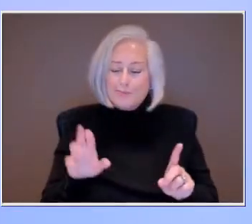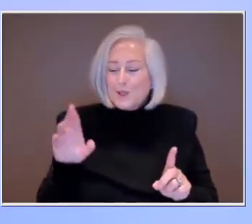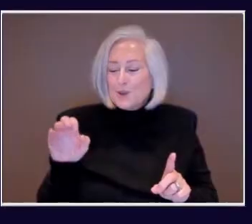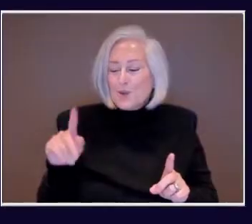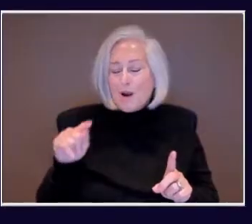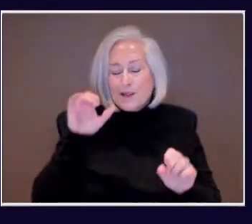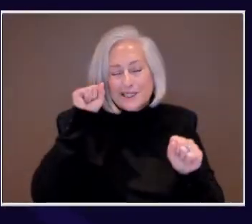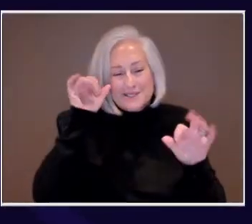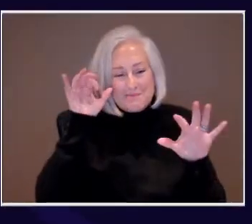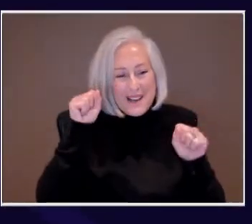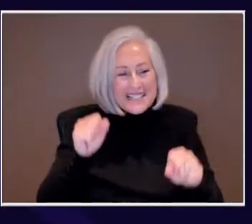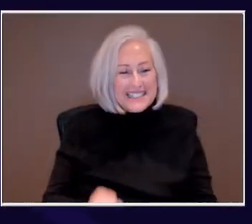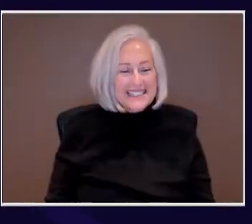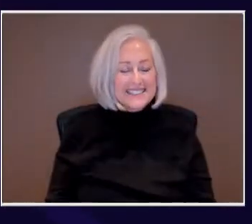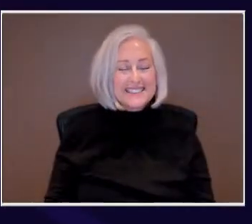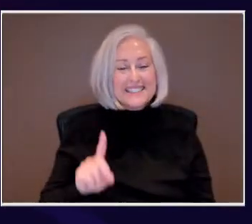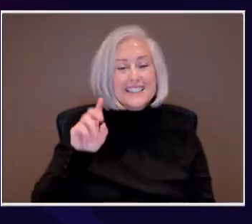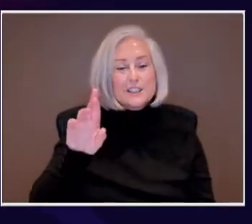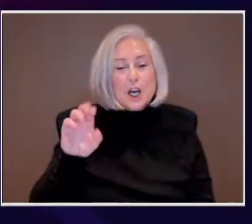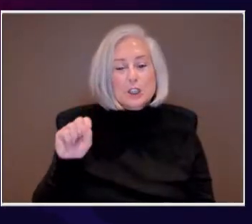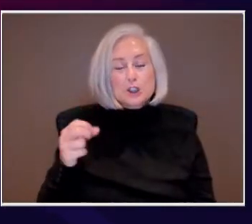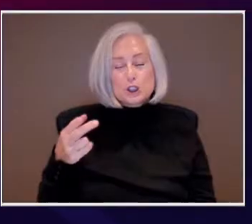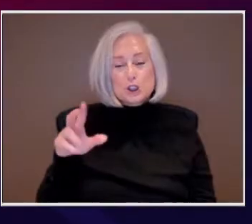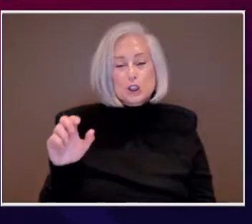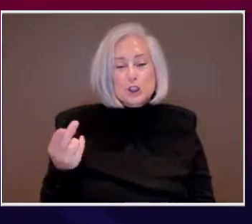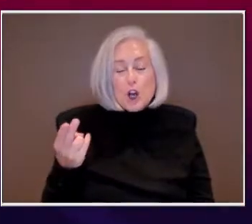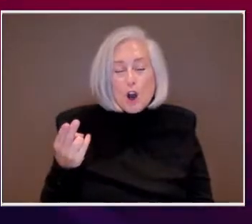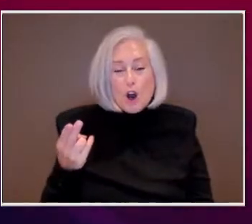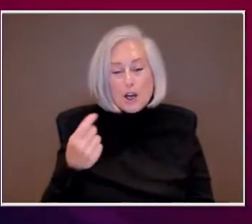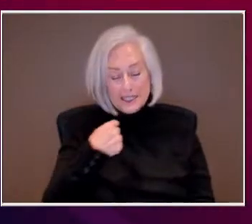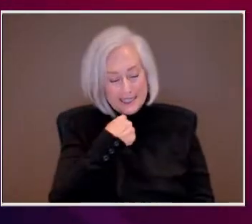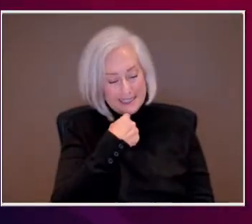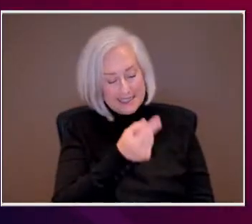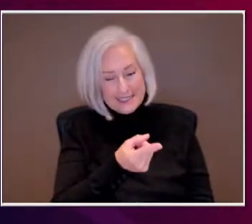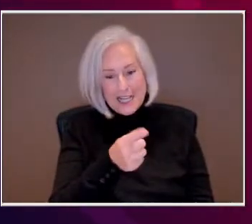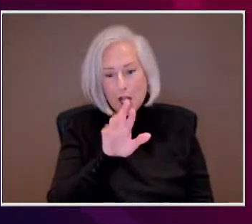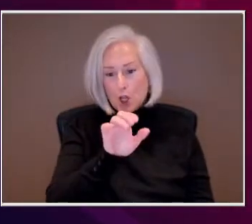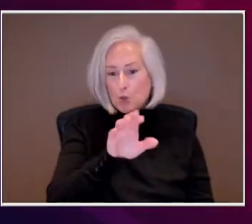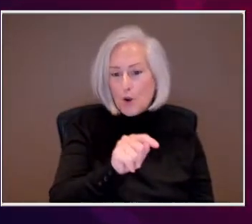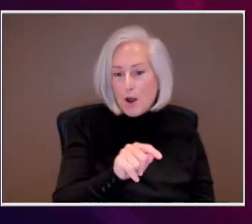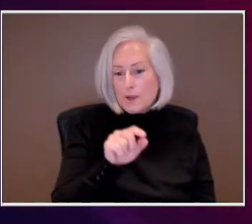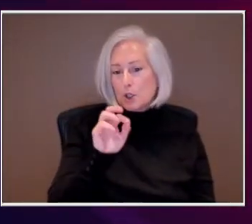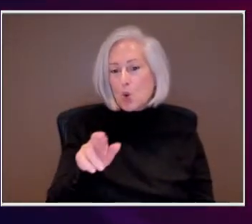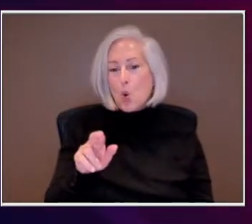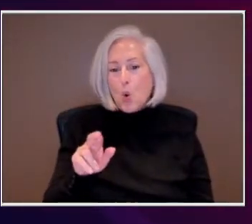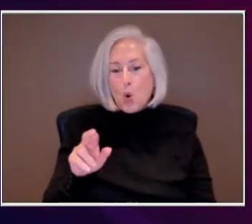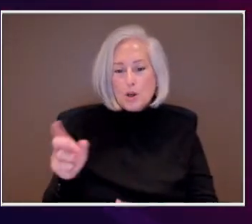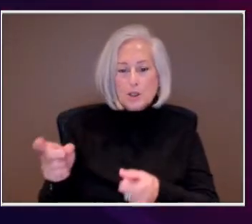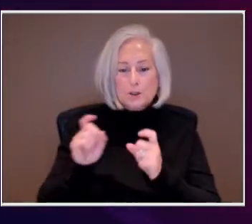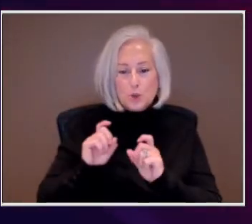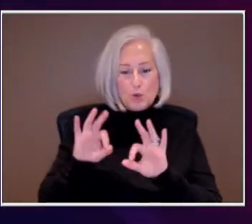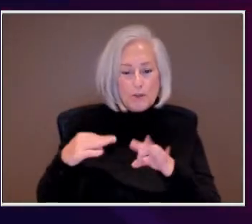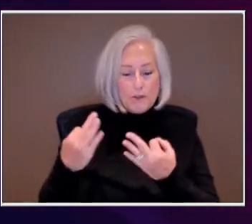Dr. Shaw, what do you want to say to Robert or the donor's family if they're watching, or the viewers?